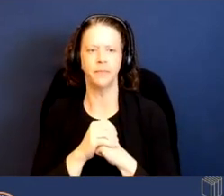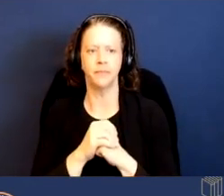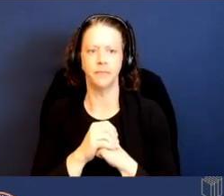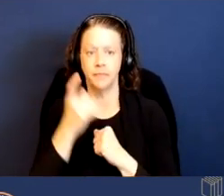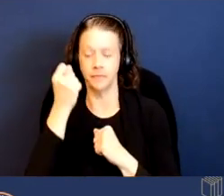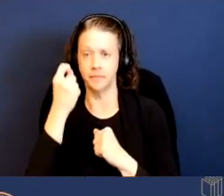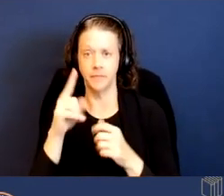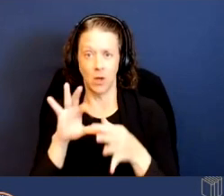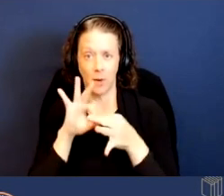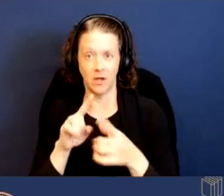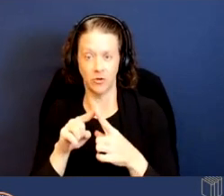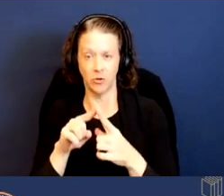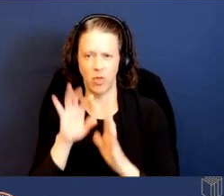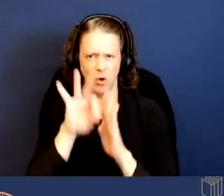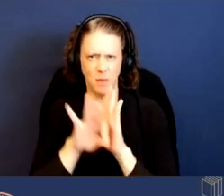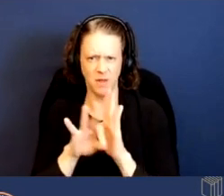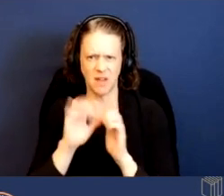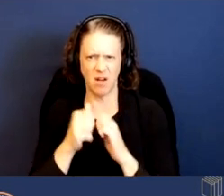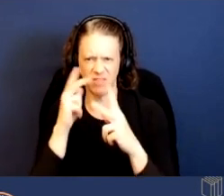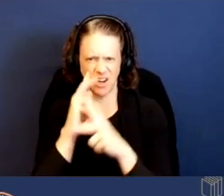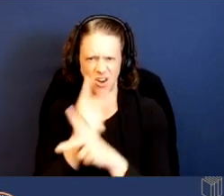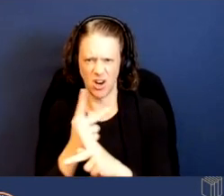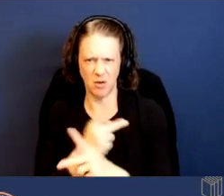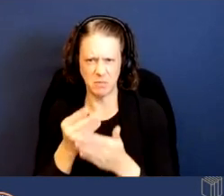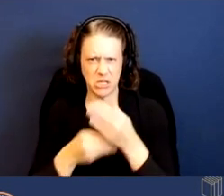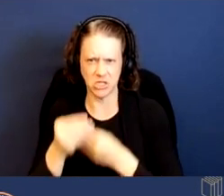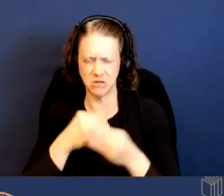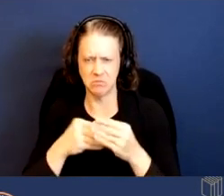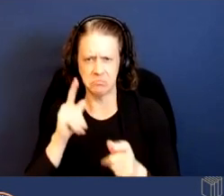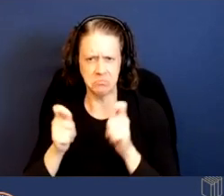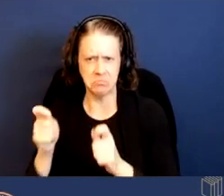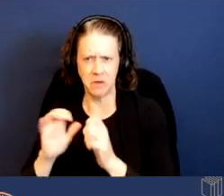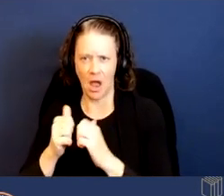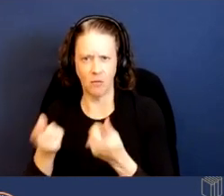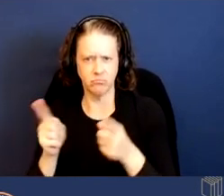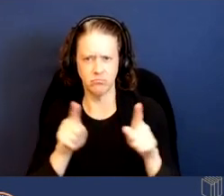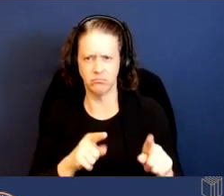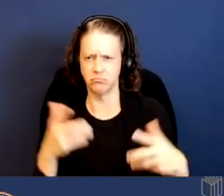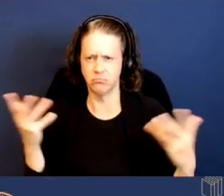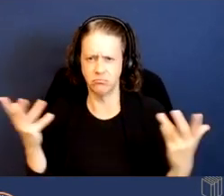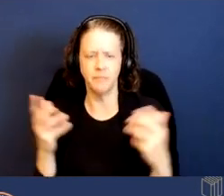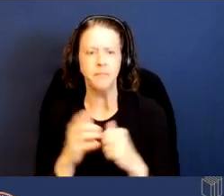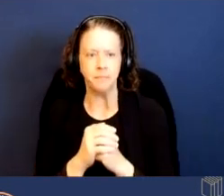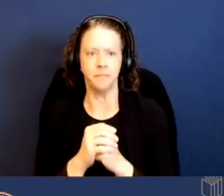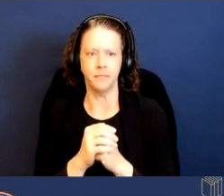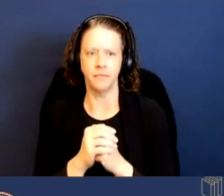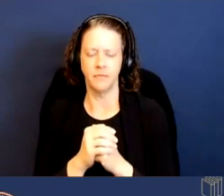in terms of some of the formulas, and changes that came along with the budget this year, is that